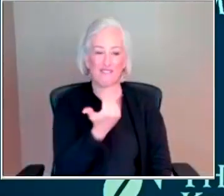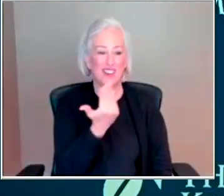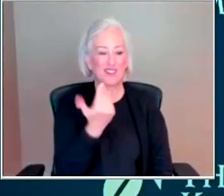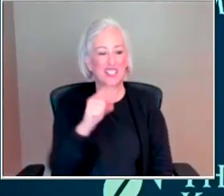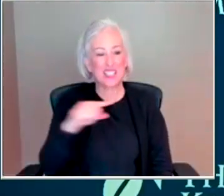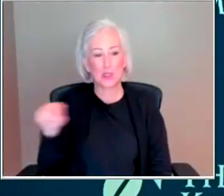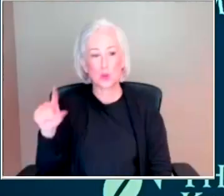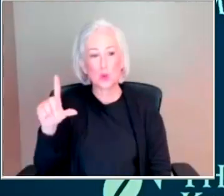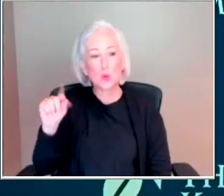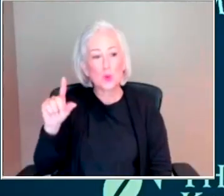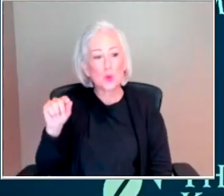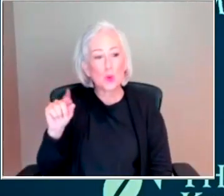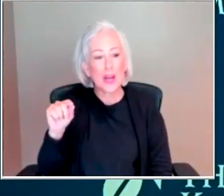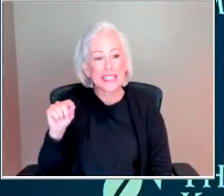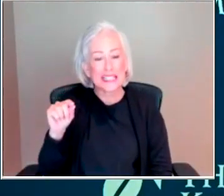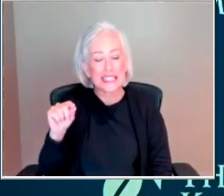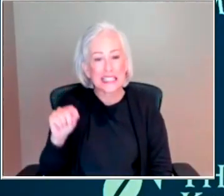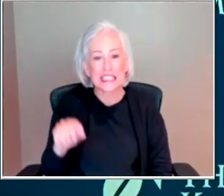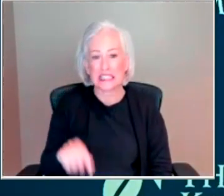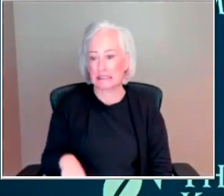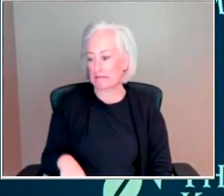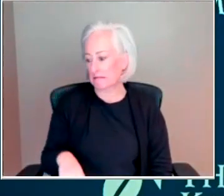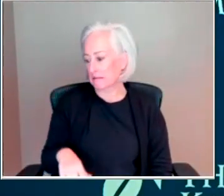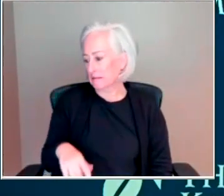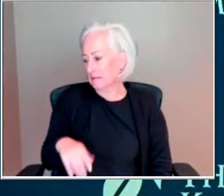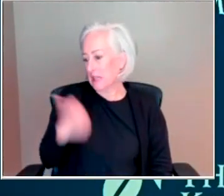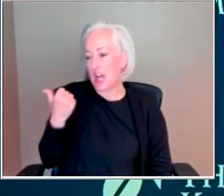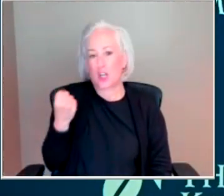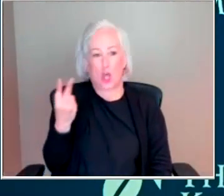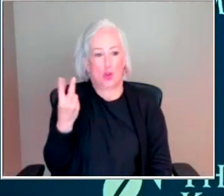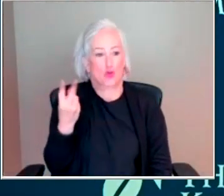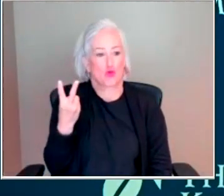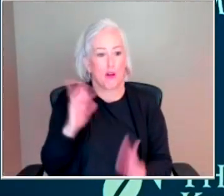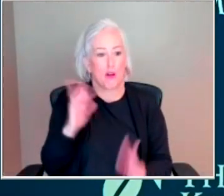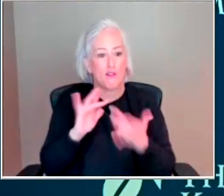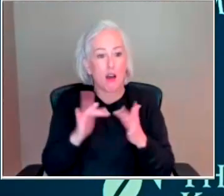meeting, another dozen online the call. A